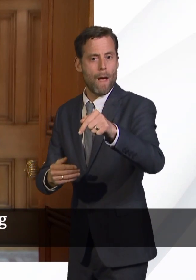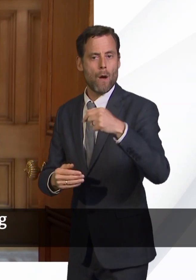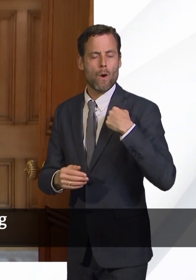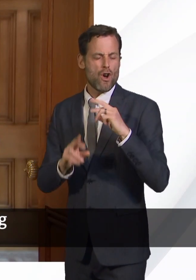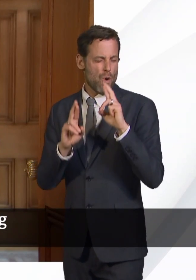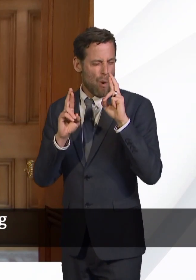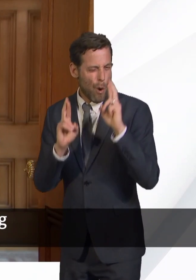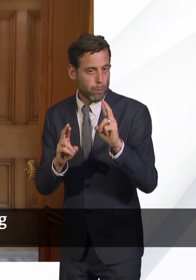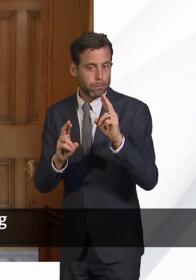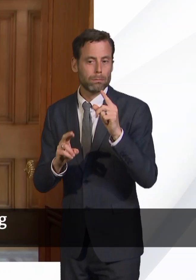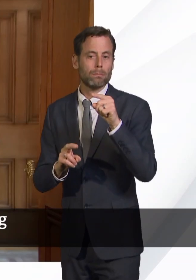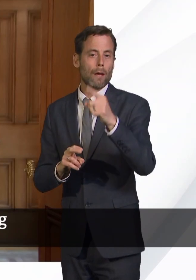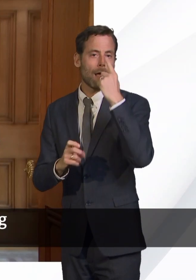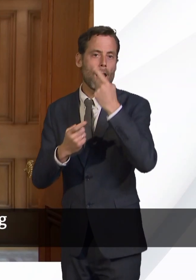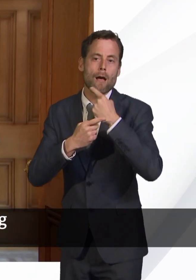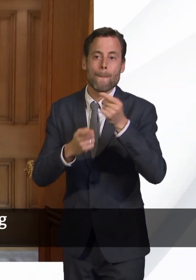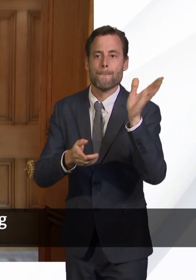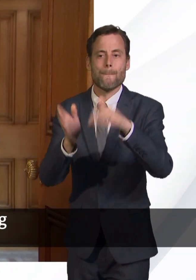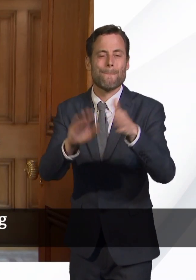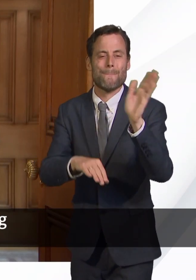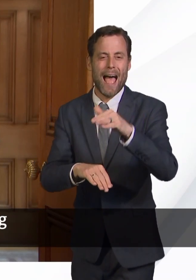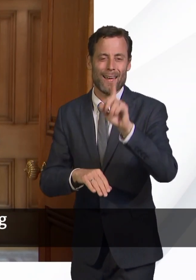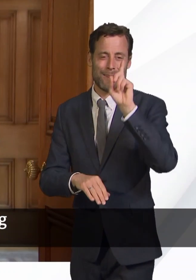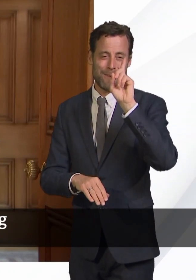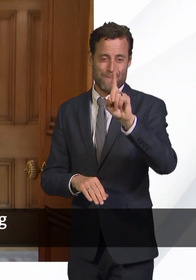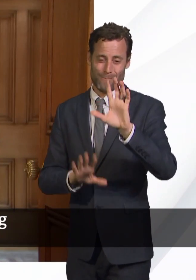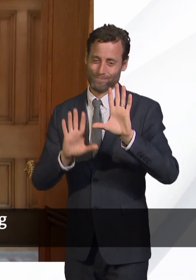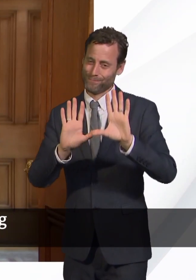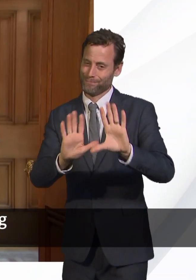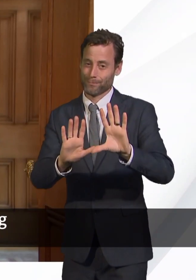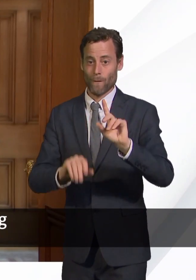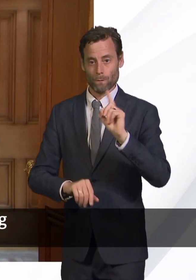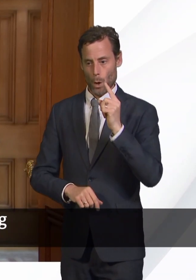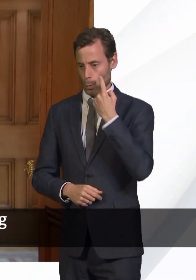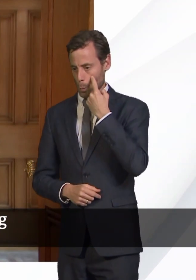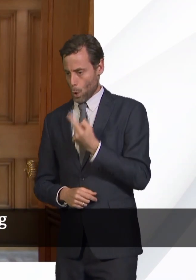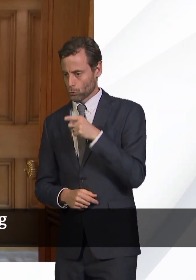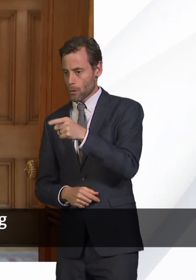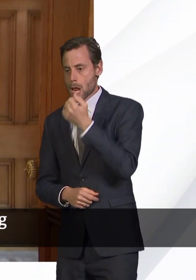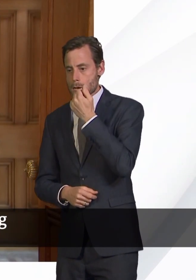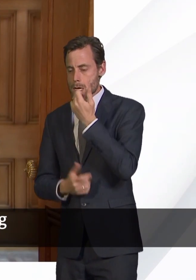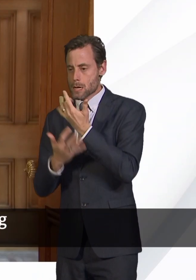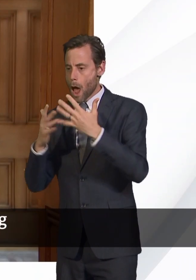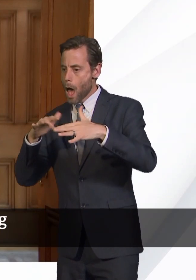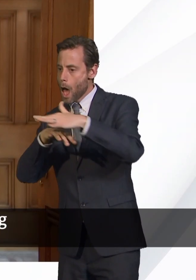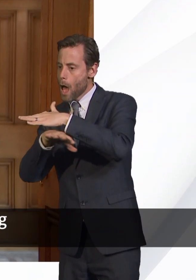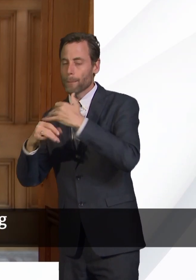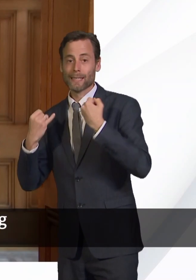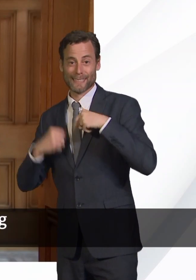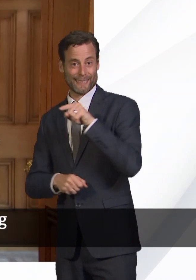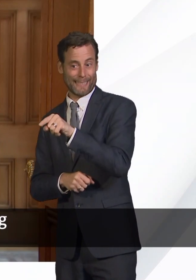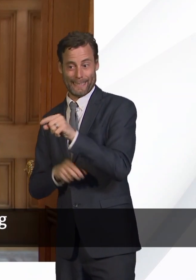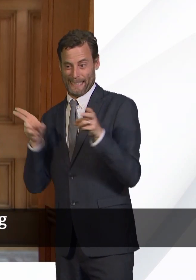keep the rate of infection down and continuing to control the virus, of which of course we've all got an important part to